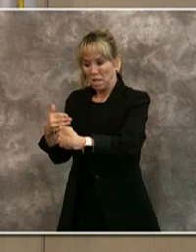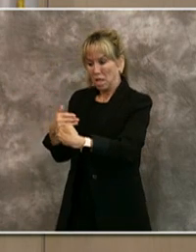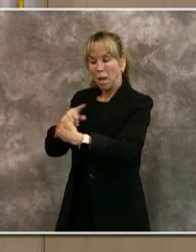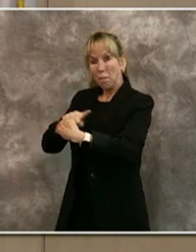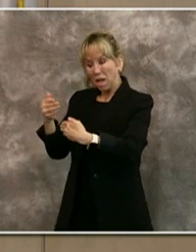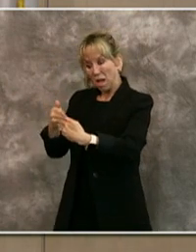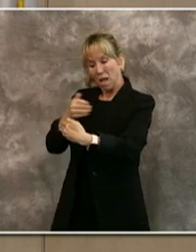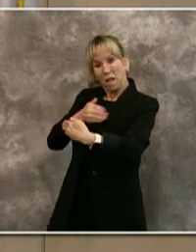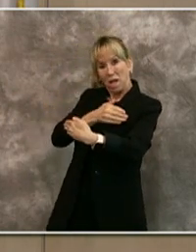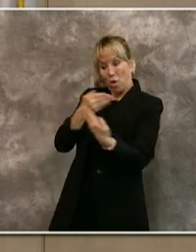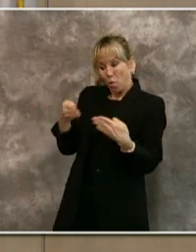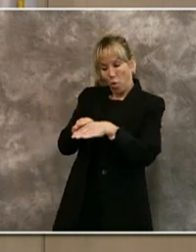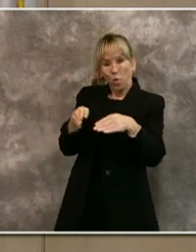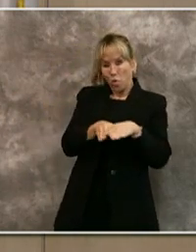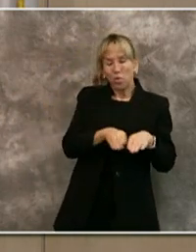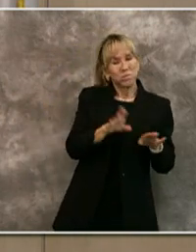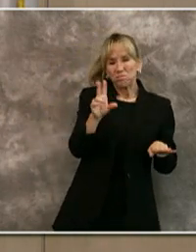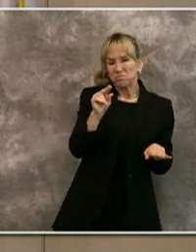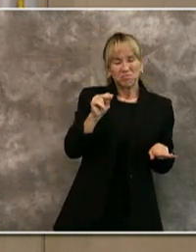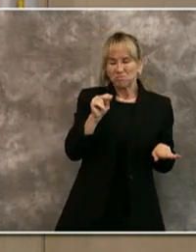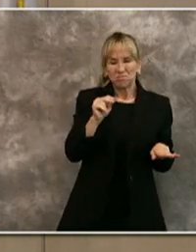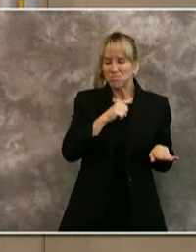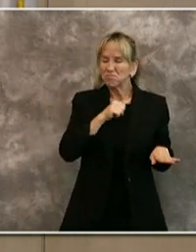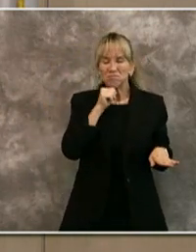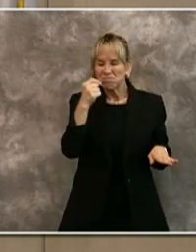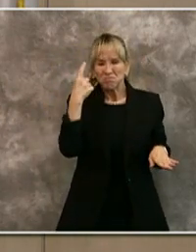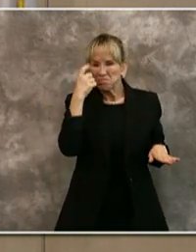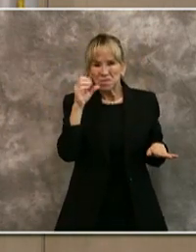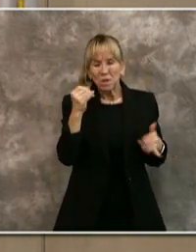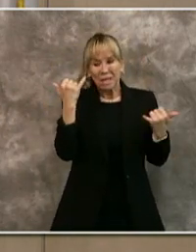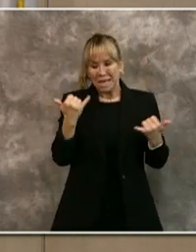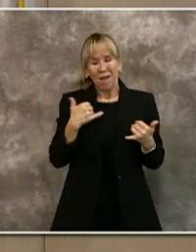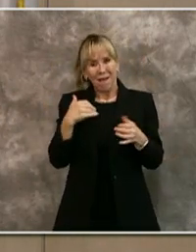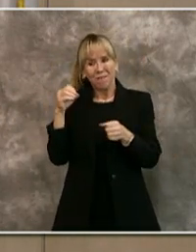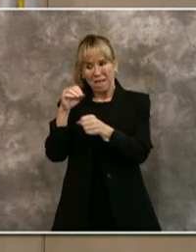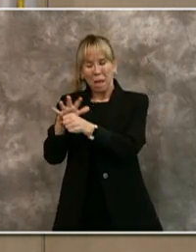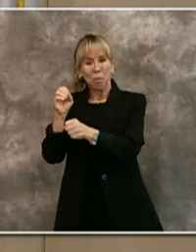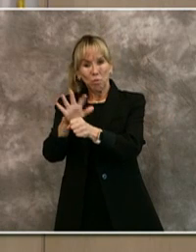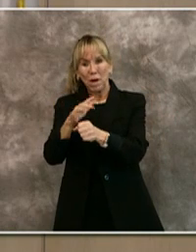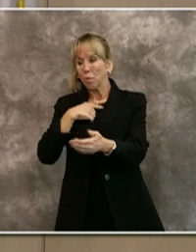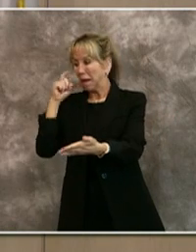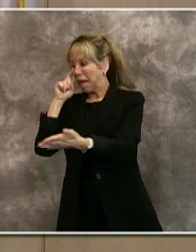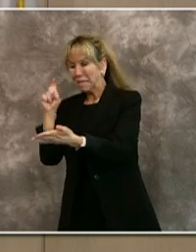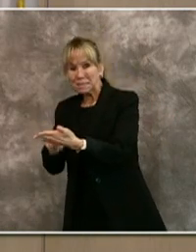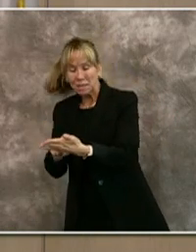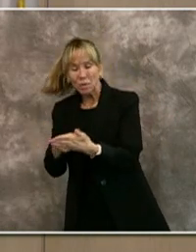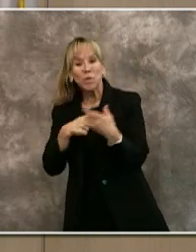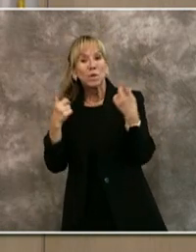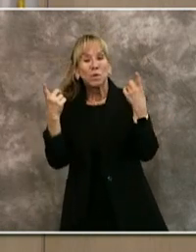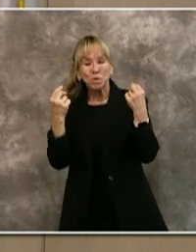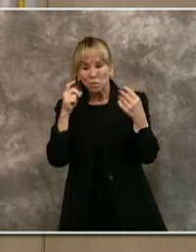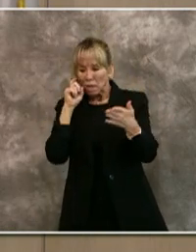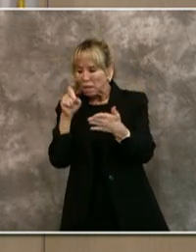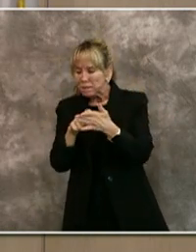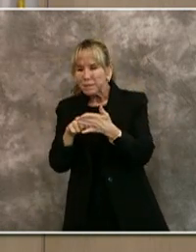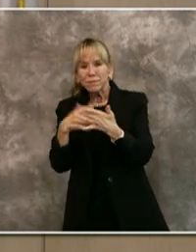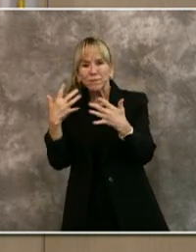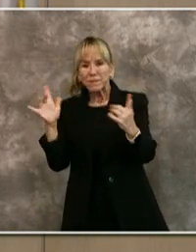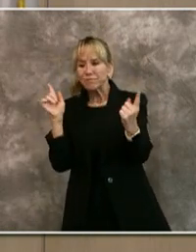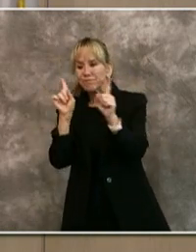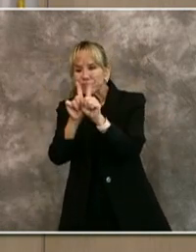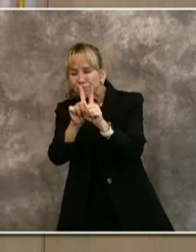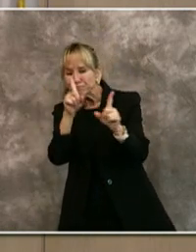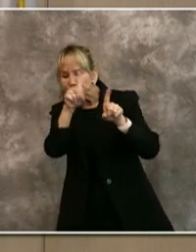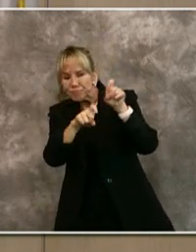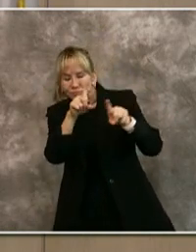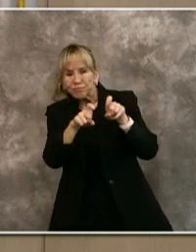at rolling anything back at this point in time. With the outbreaks that are identified, we work with those specific